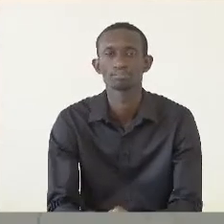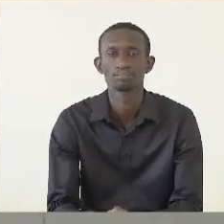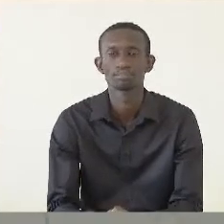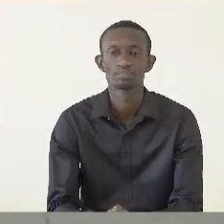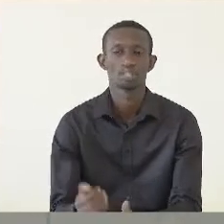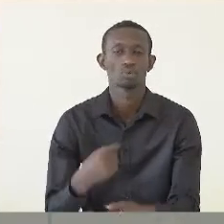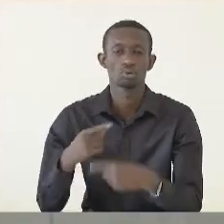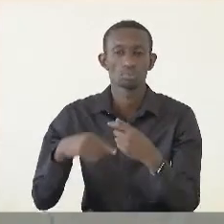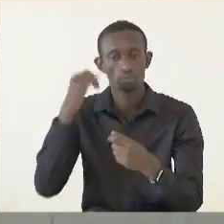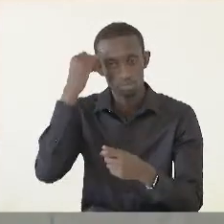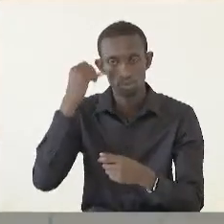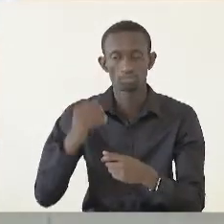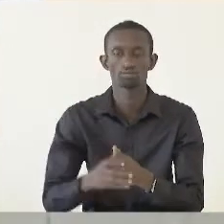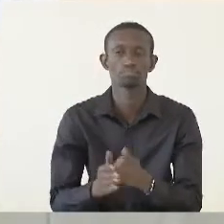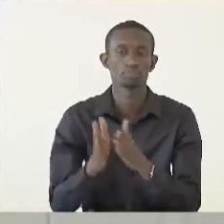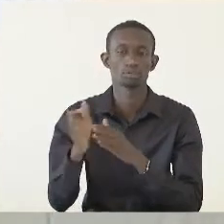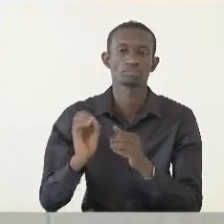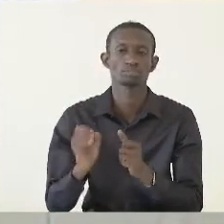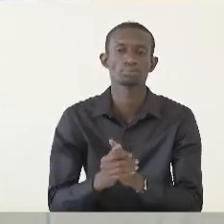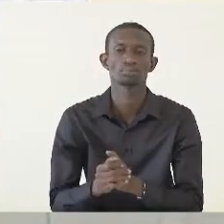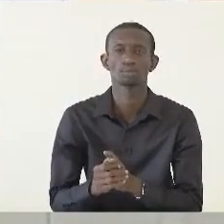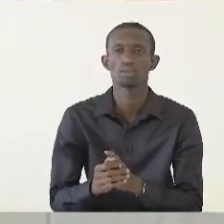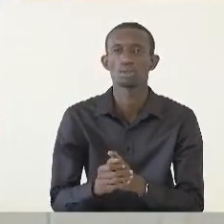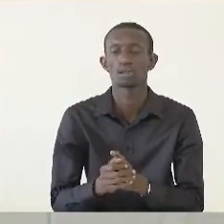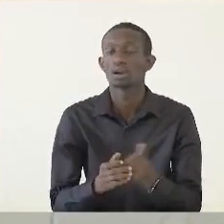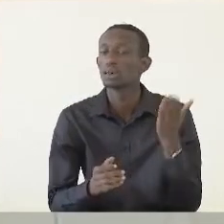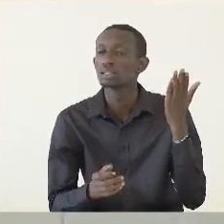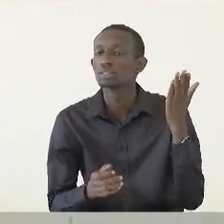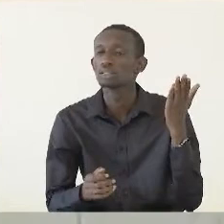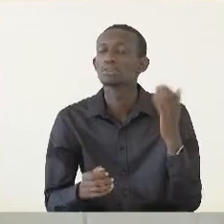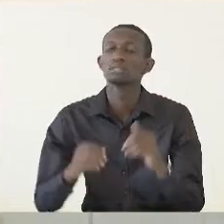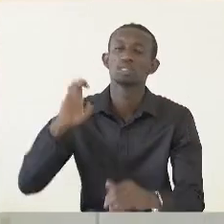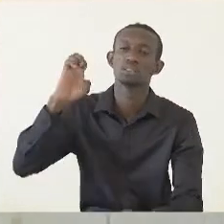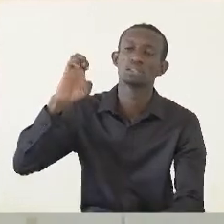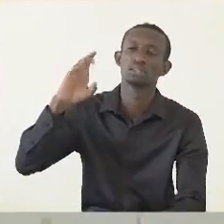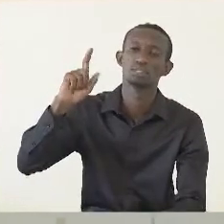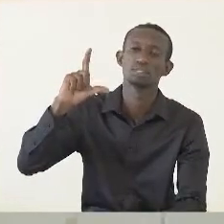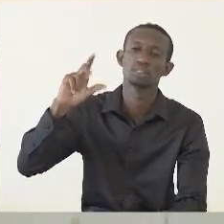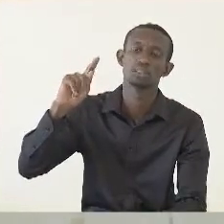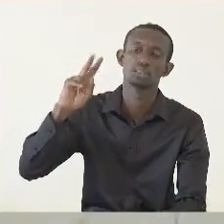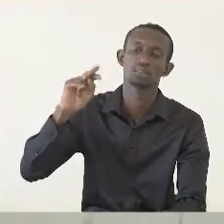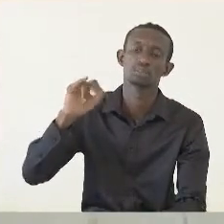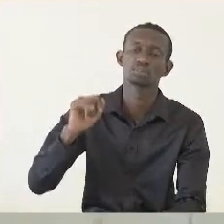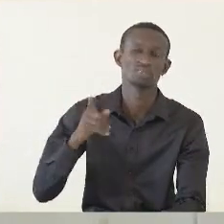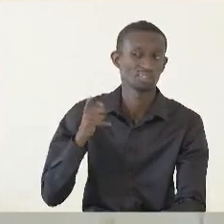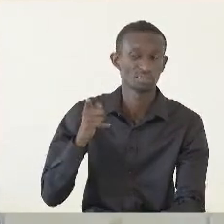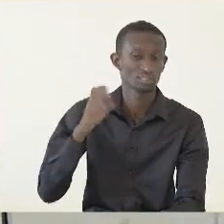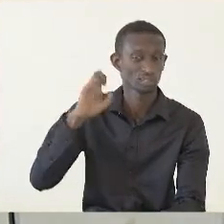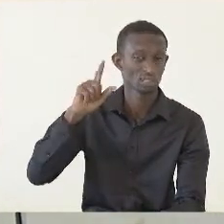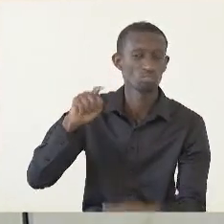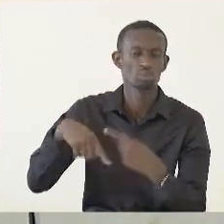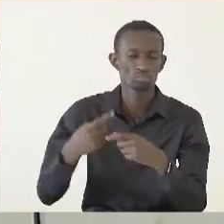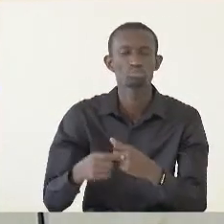asked it. So this is electron donating. So he said electron donating always reduces the